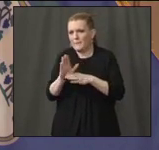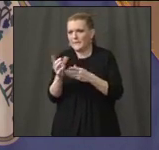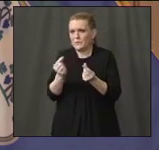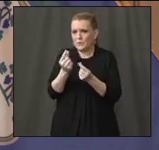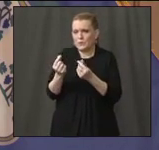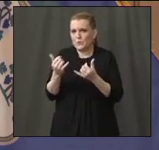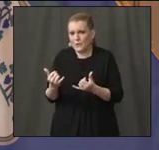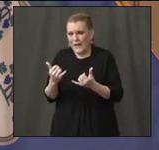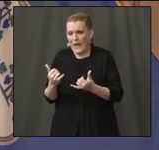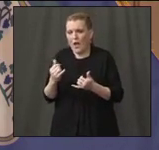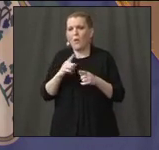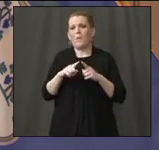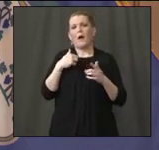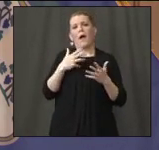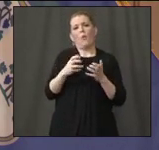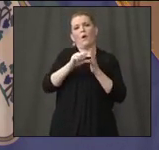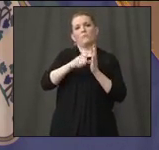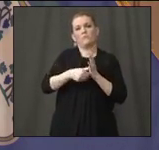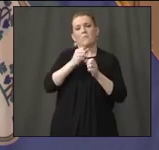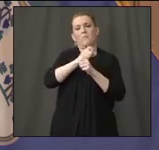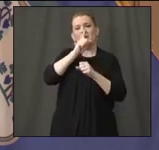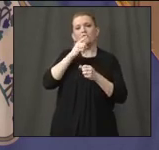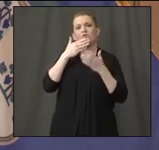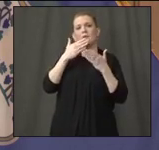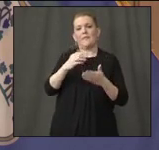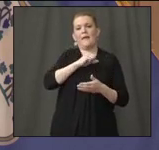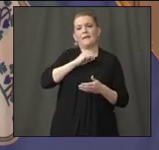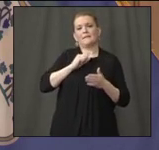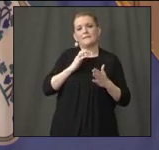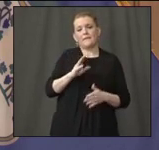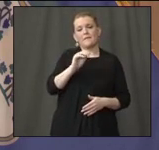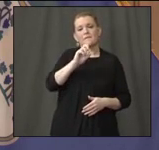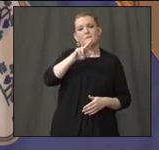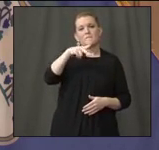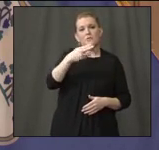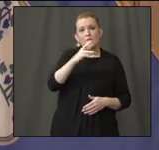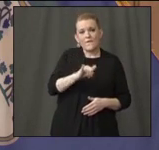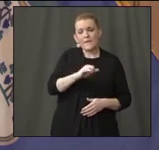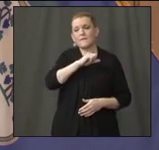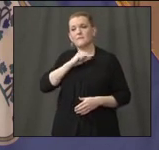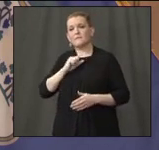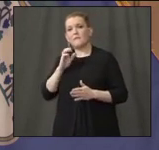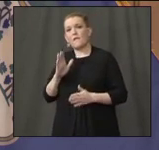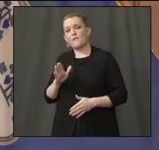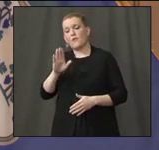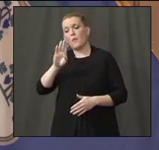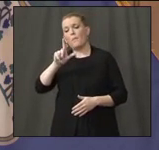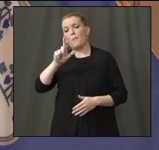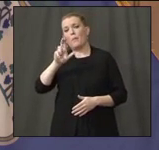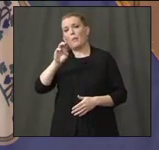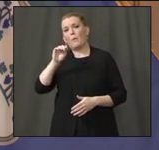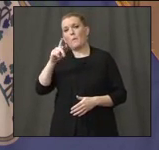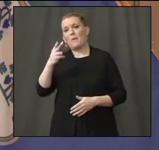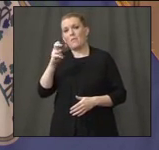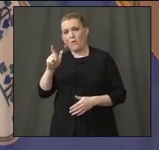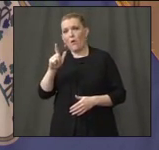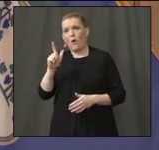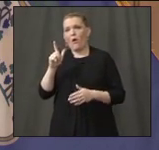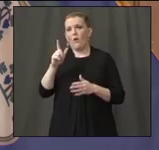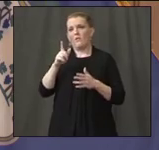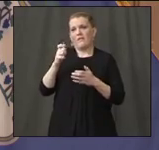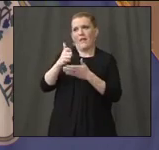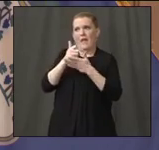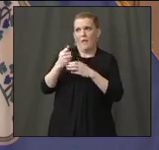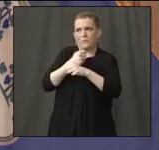and Blumenthal, we have a pretty good set aside, about $60 billion of that for small business, minority-owned